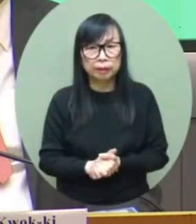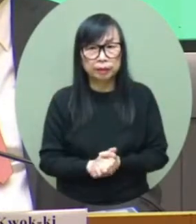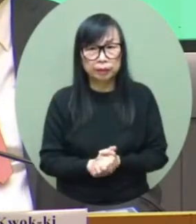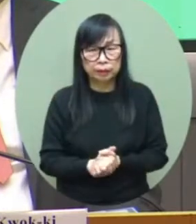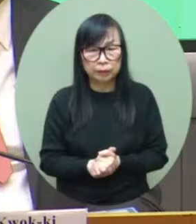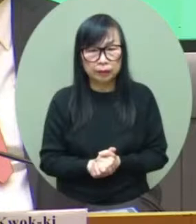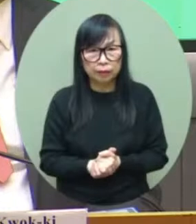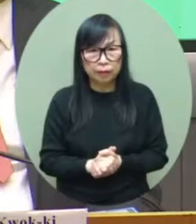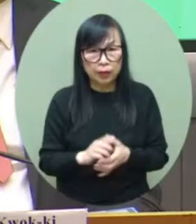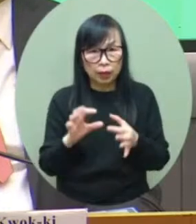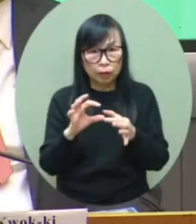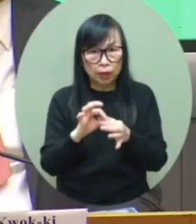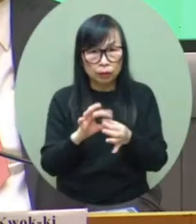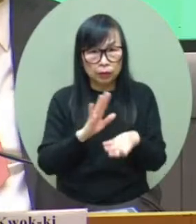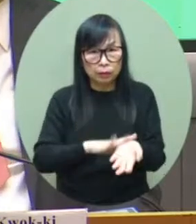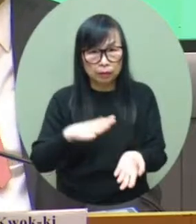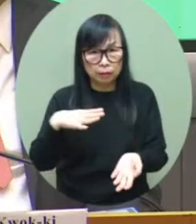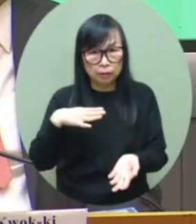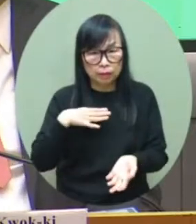summarizing, and